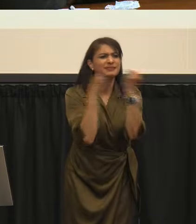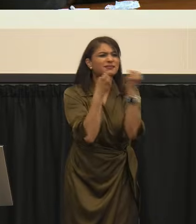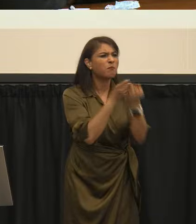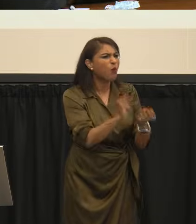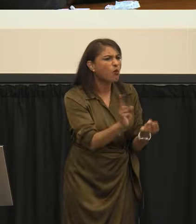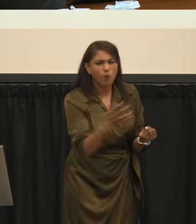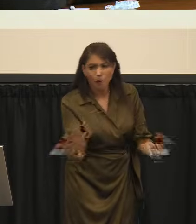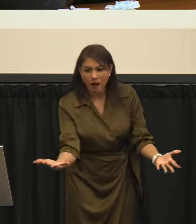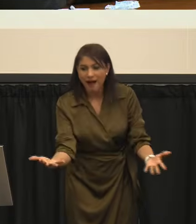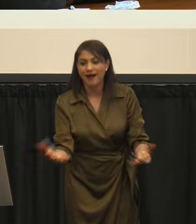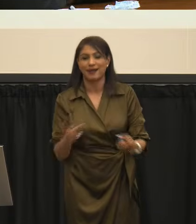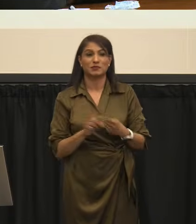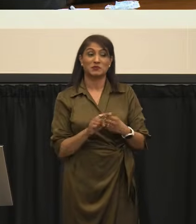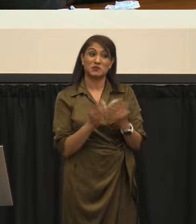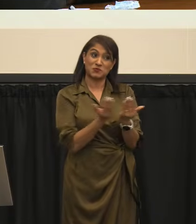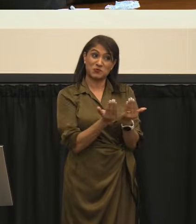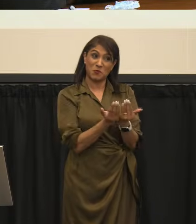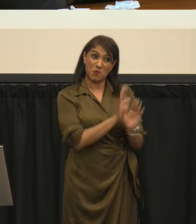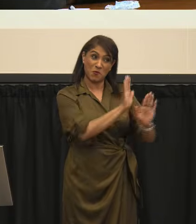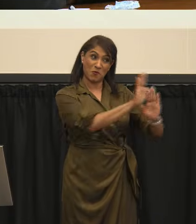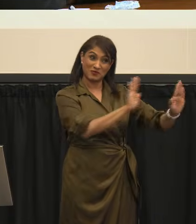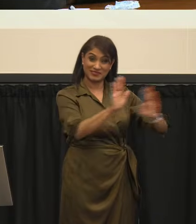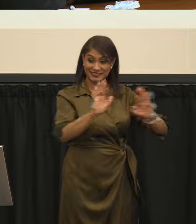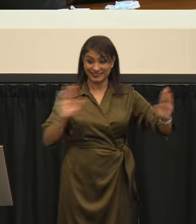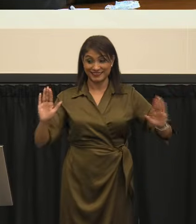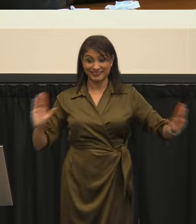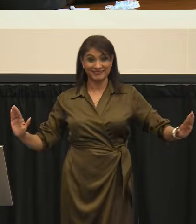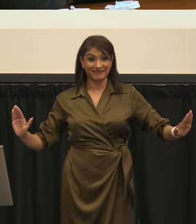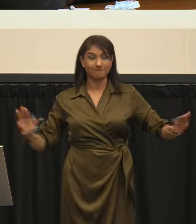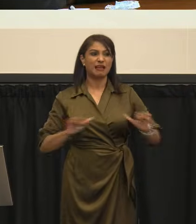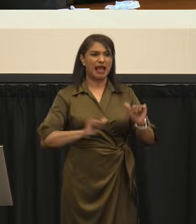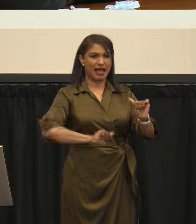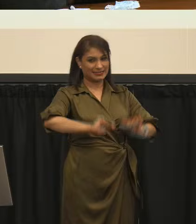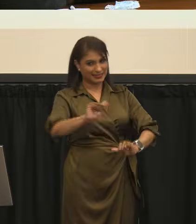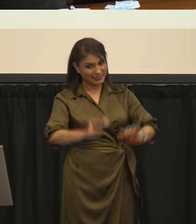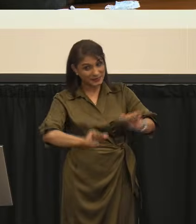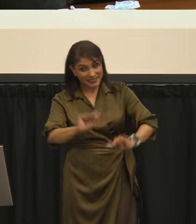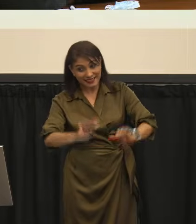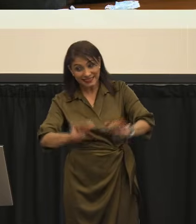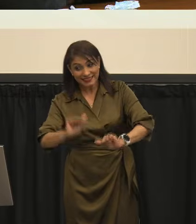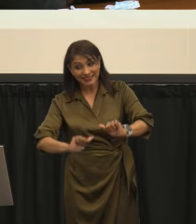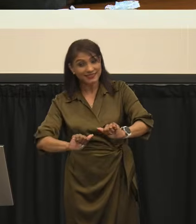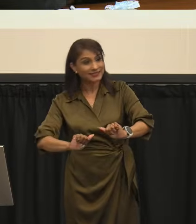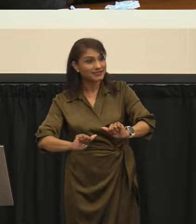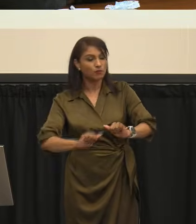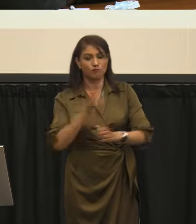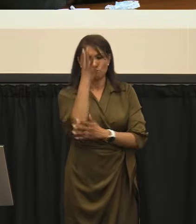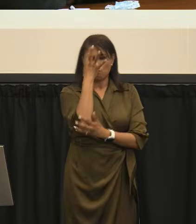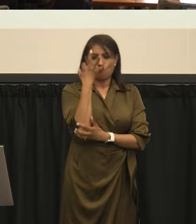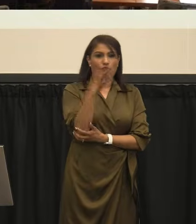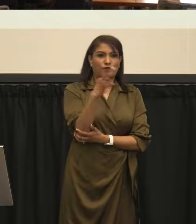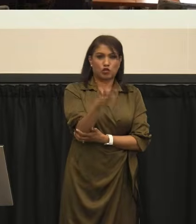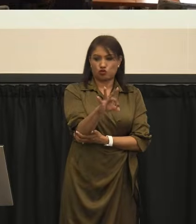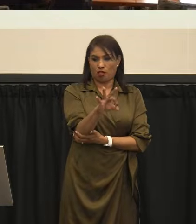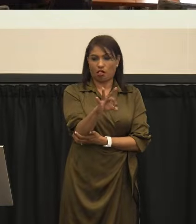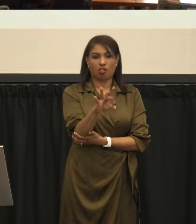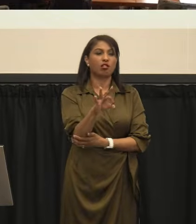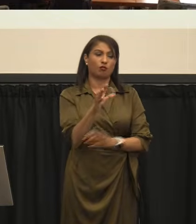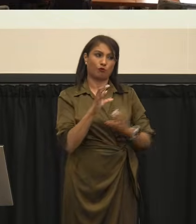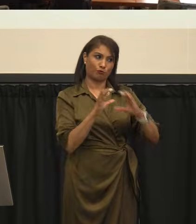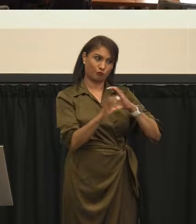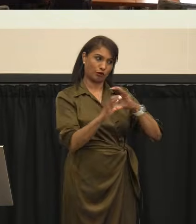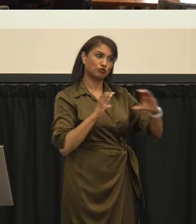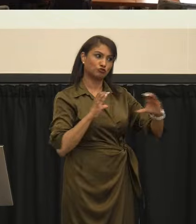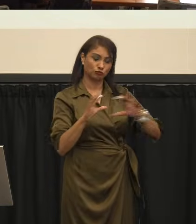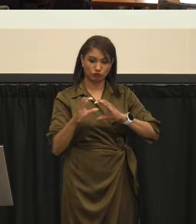is for supportive purposes, which would be within schools. assessments,